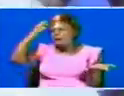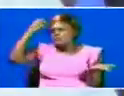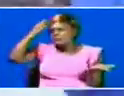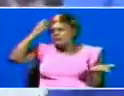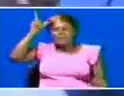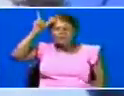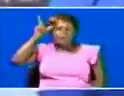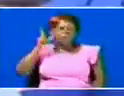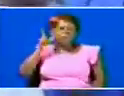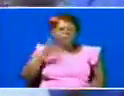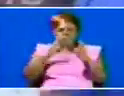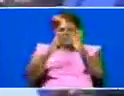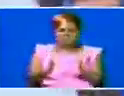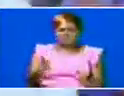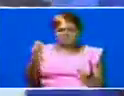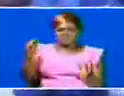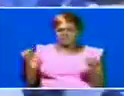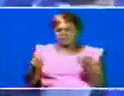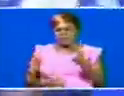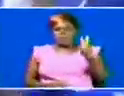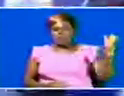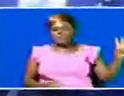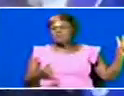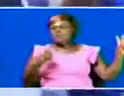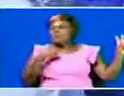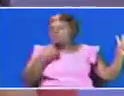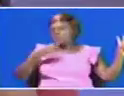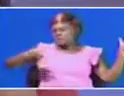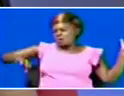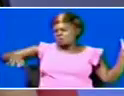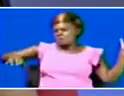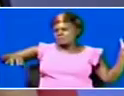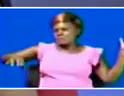Elvis Kosgei, KT News, West Pokot County.